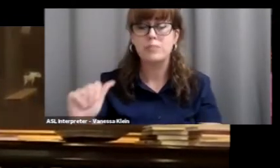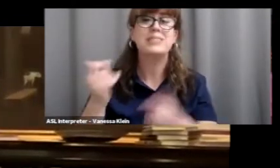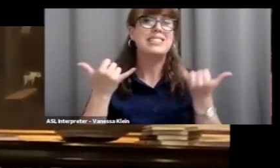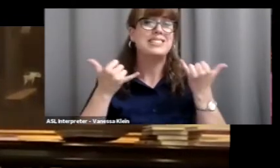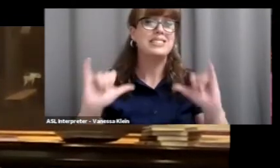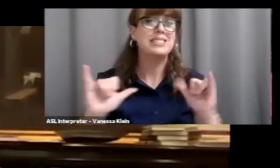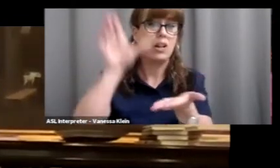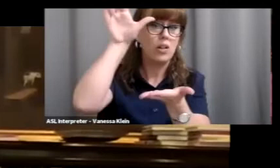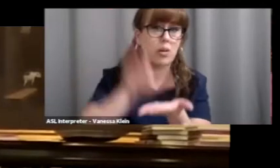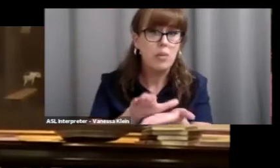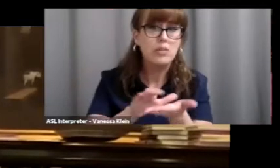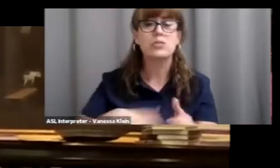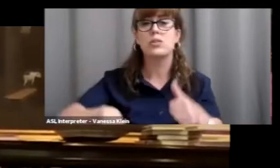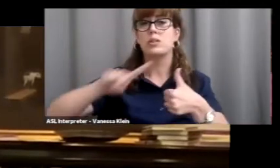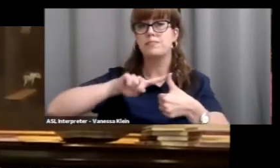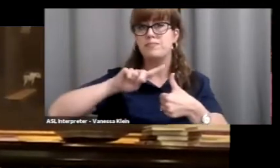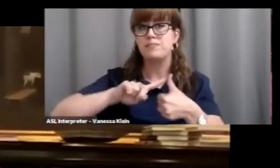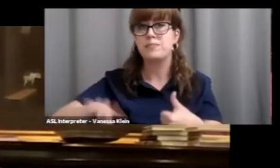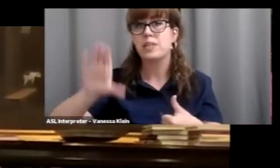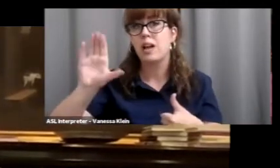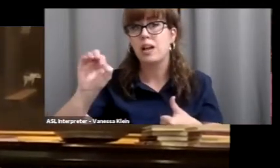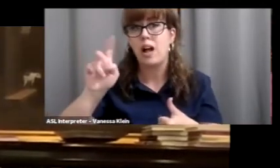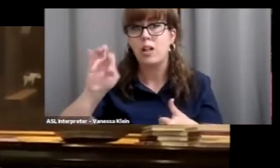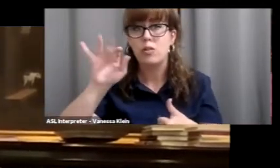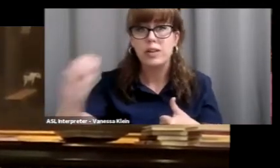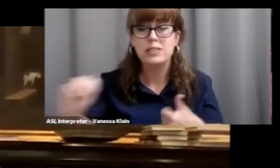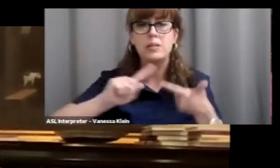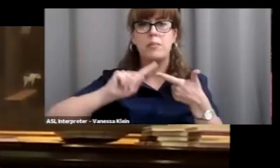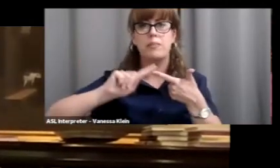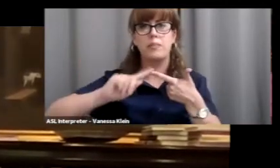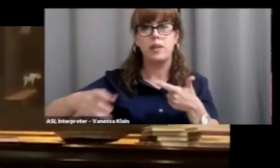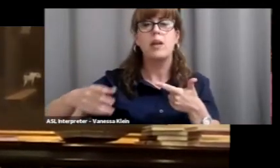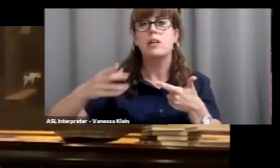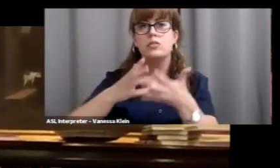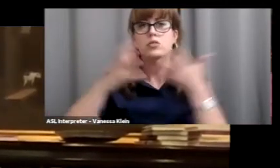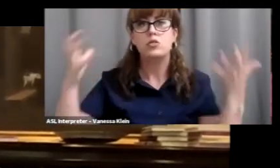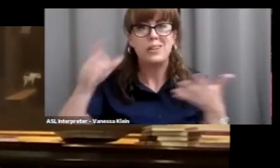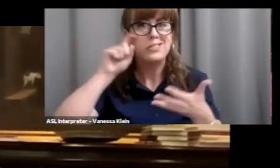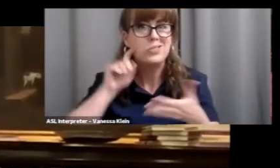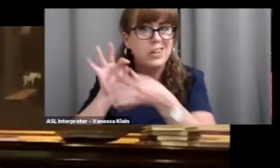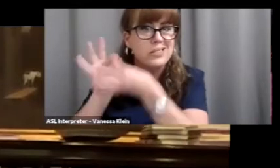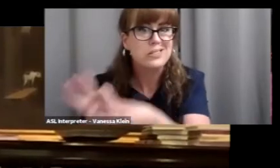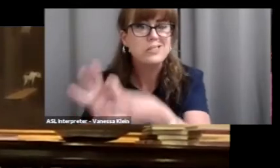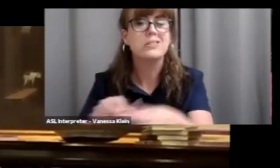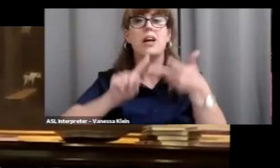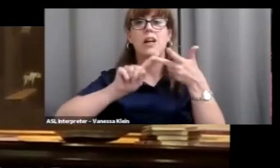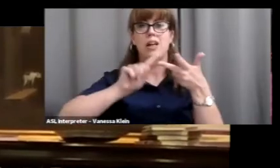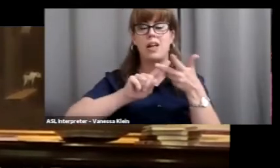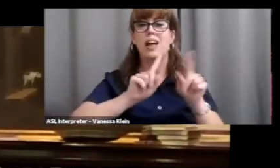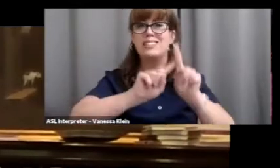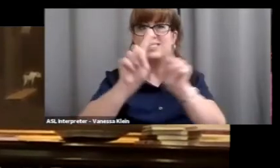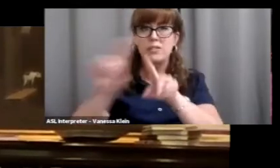colorism, hypersexualization. They're lacking in careers, aspirations, and activities outside of the